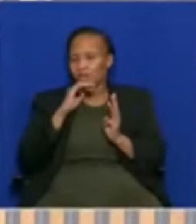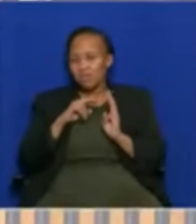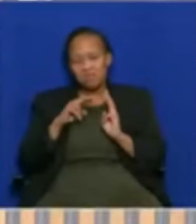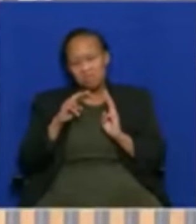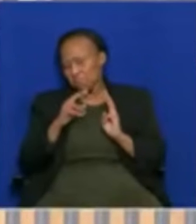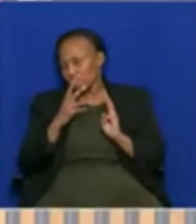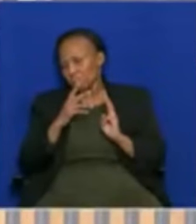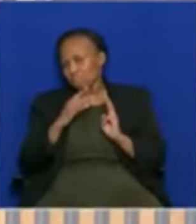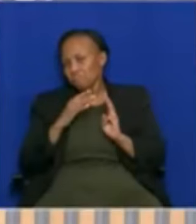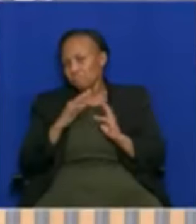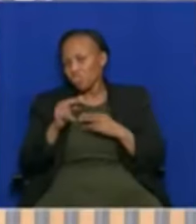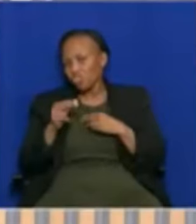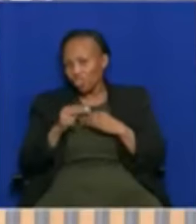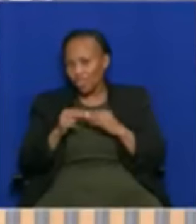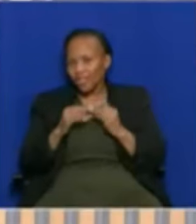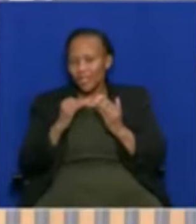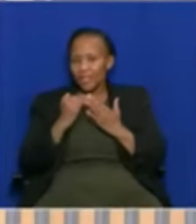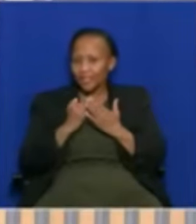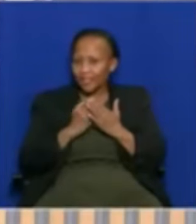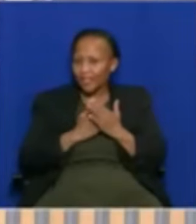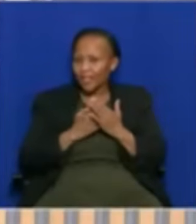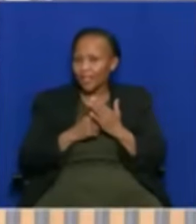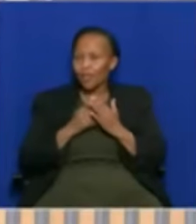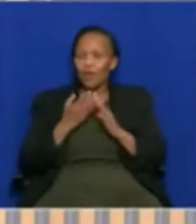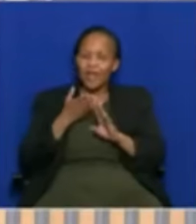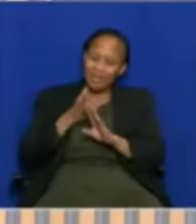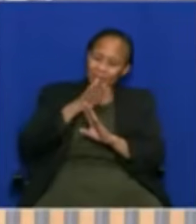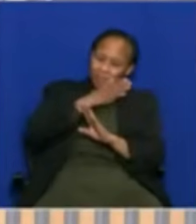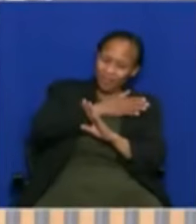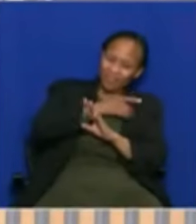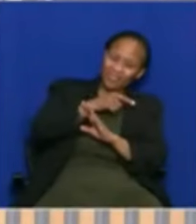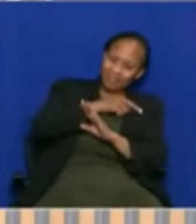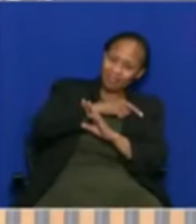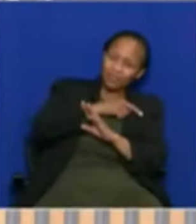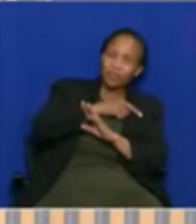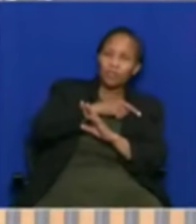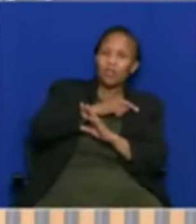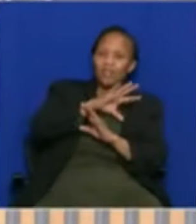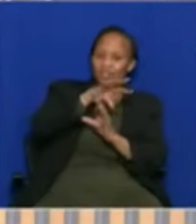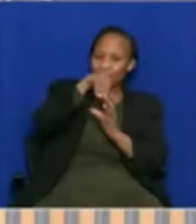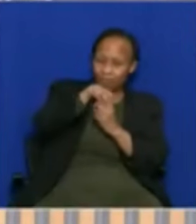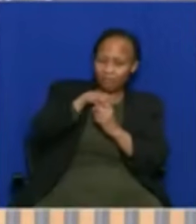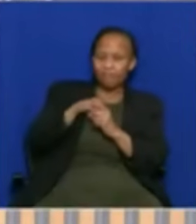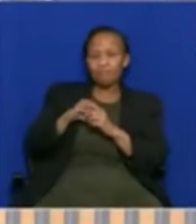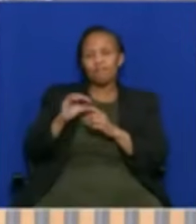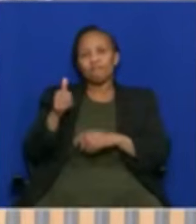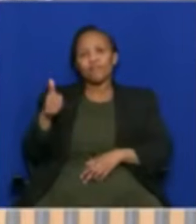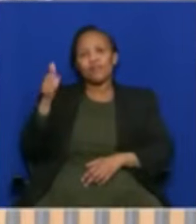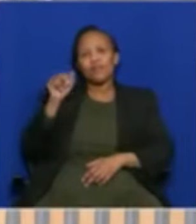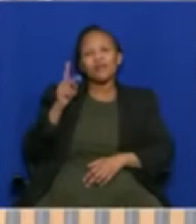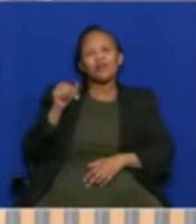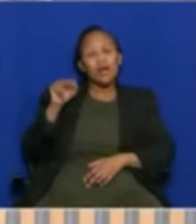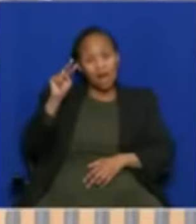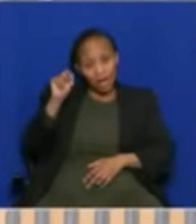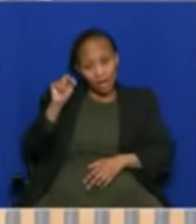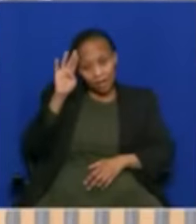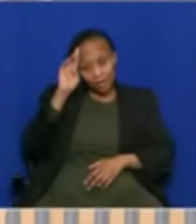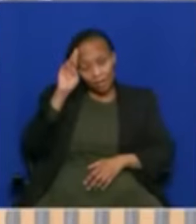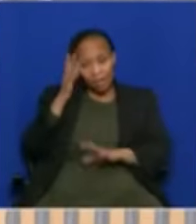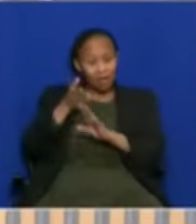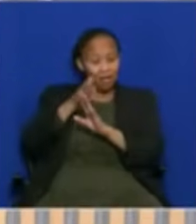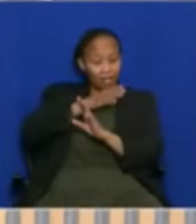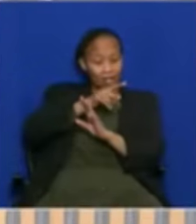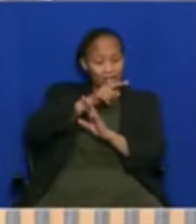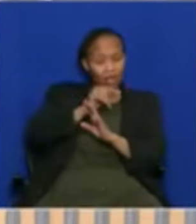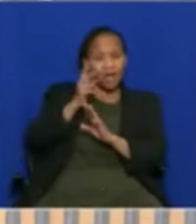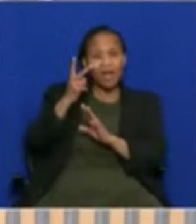round which included General Khan. Because remember, General Khan was part of the panel previously. Yes, so he didn't make the